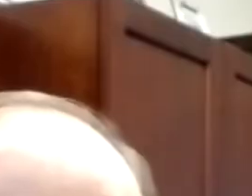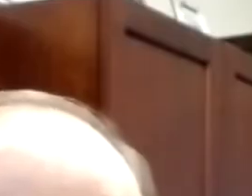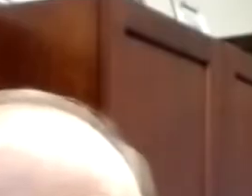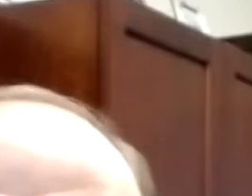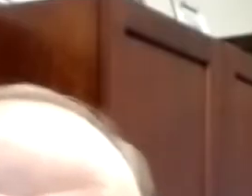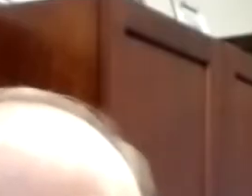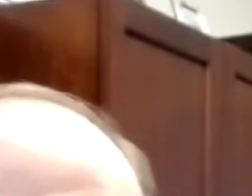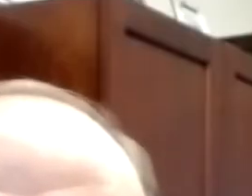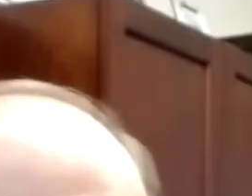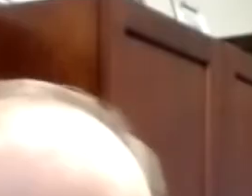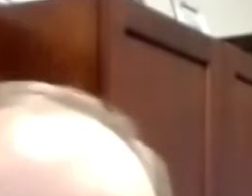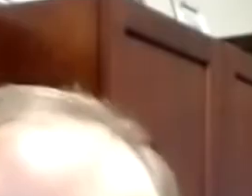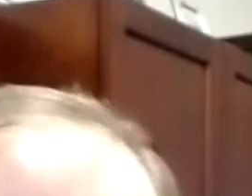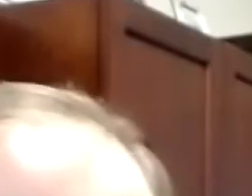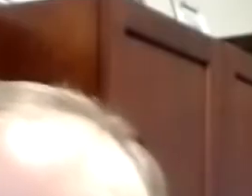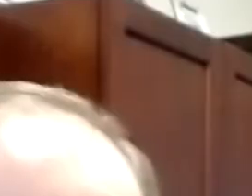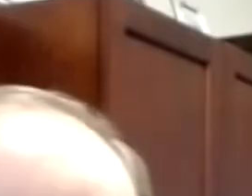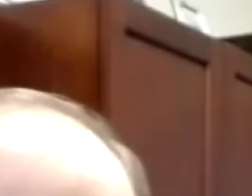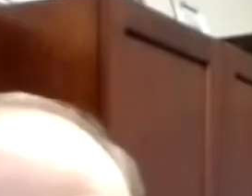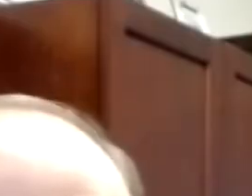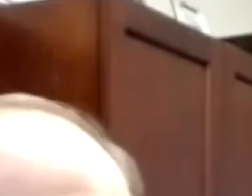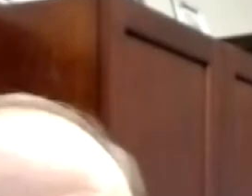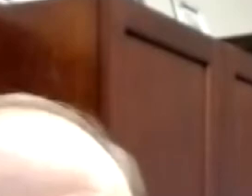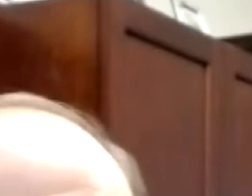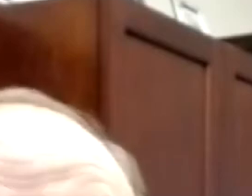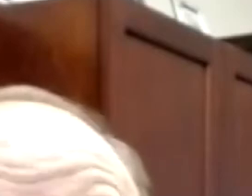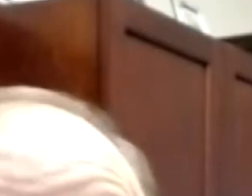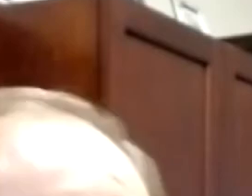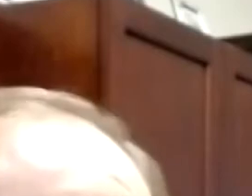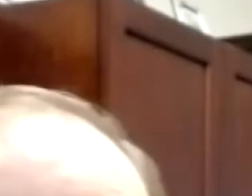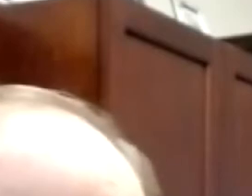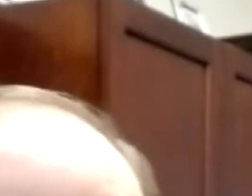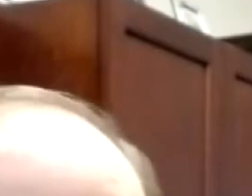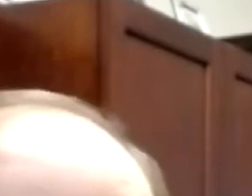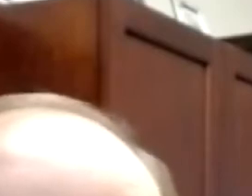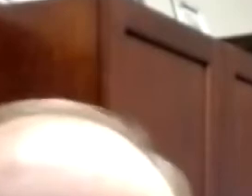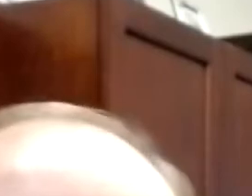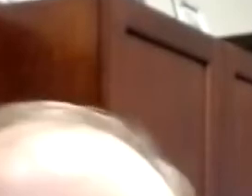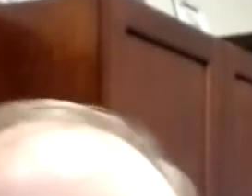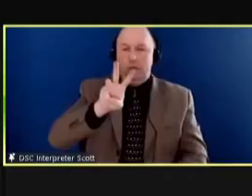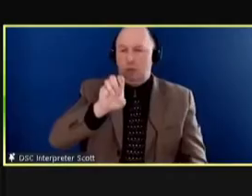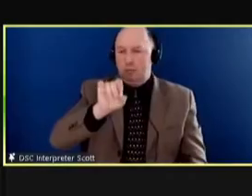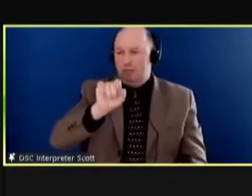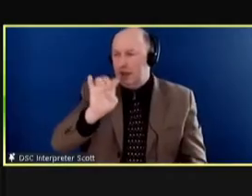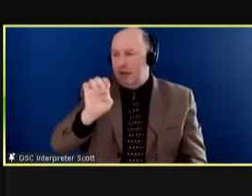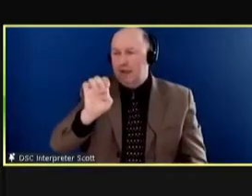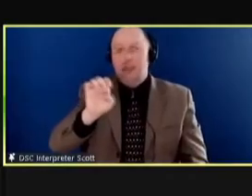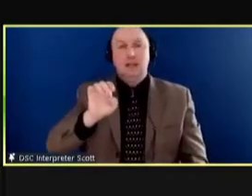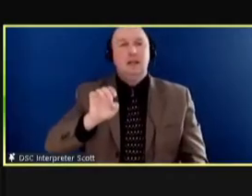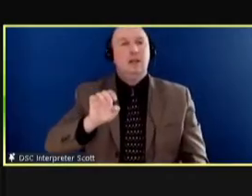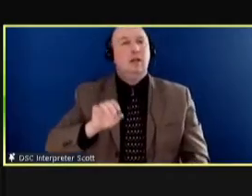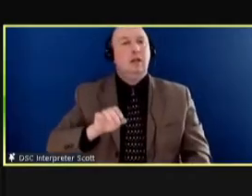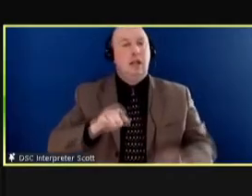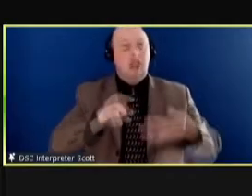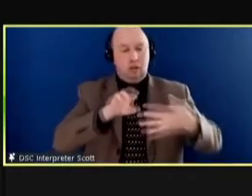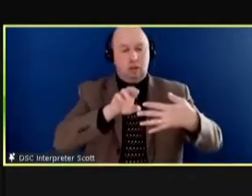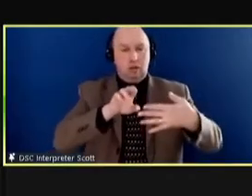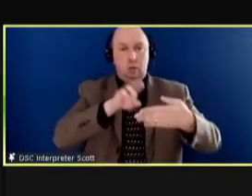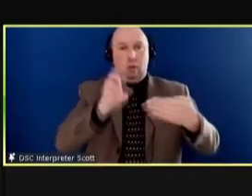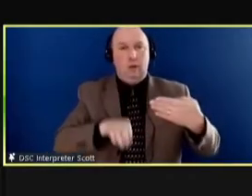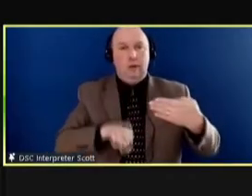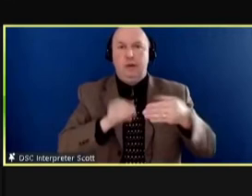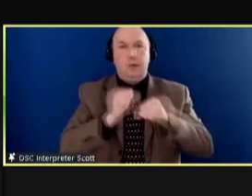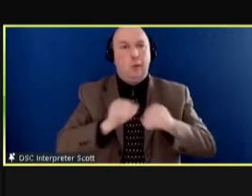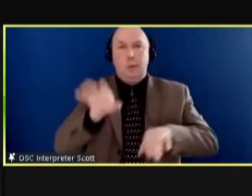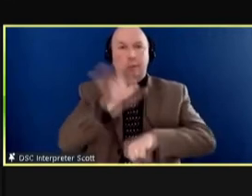today. Lucas County Health Commissioner Eric Dijinsky said that about 4,000 county residents 80 or older will have received their first doses of